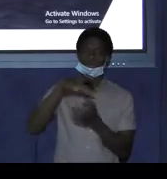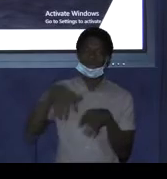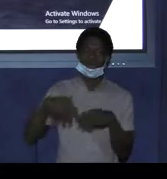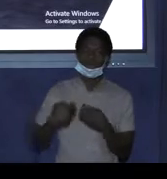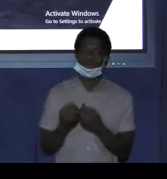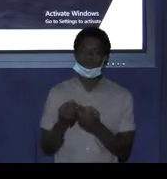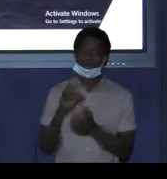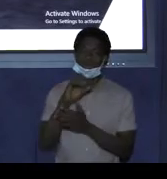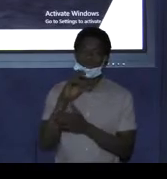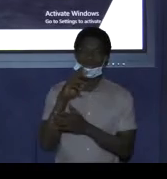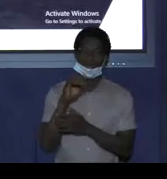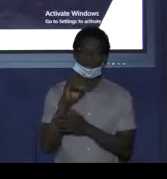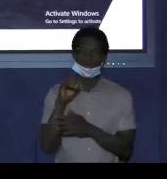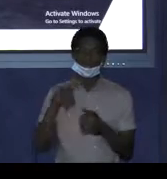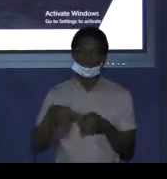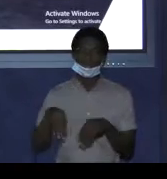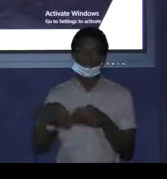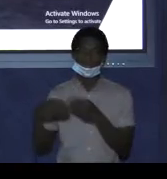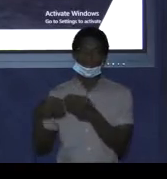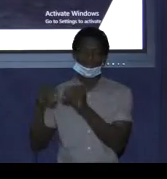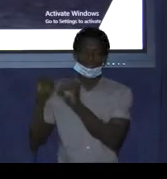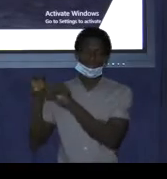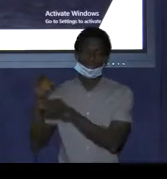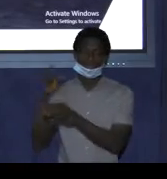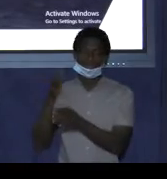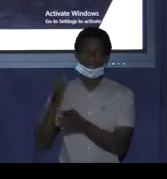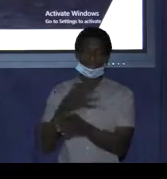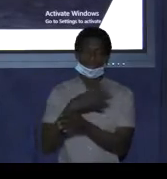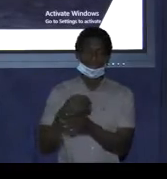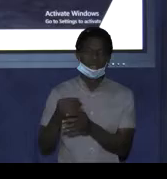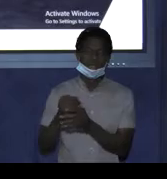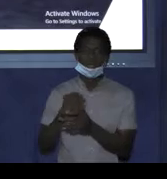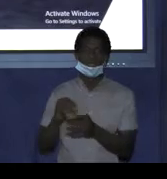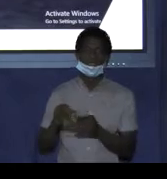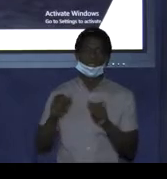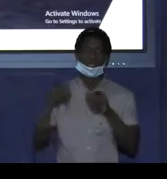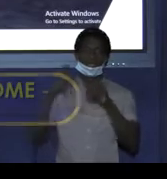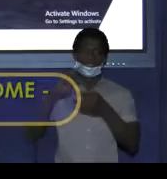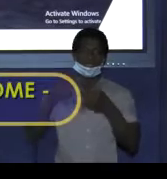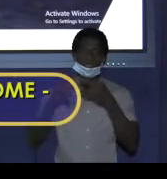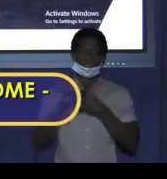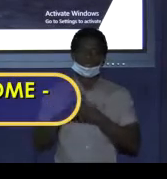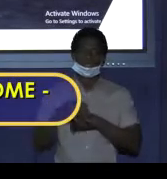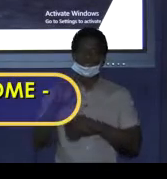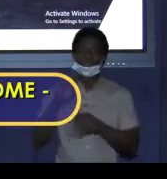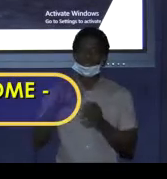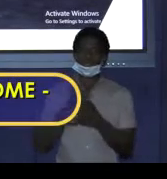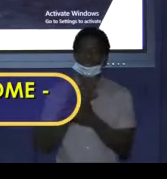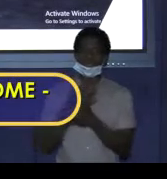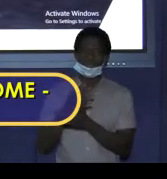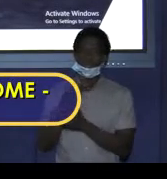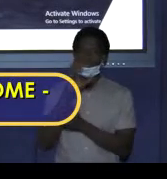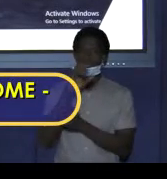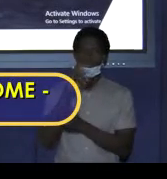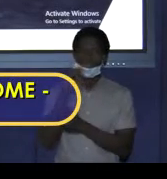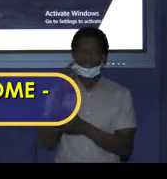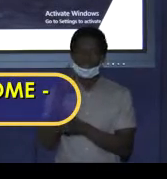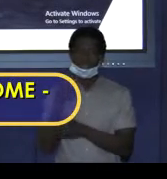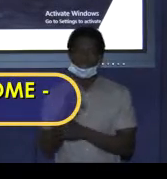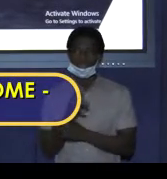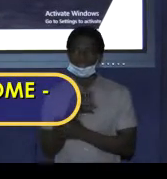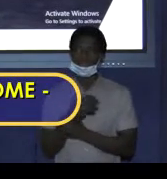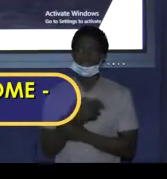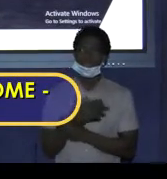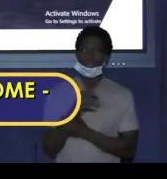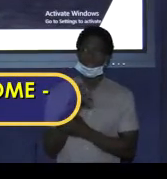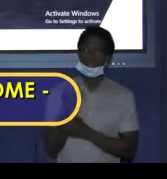So at the end of the day, you should be able to appreciate the relationship between cylinders, cones, and spheres. How are they all related together?